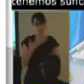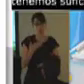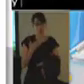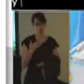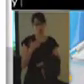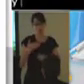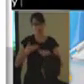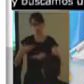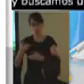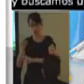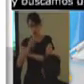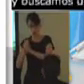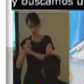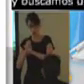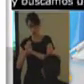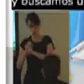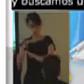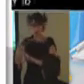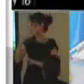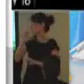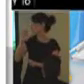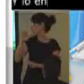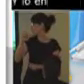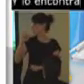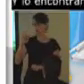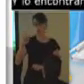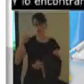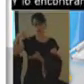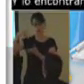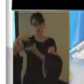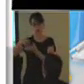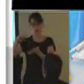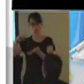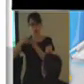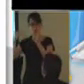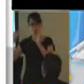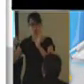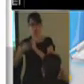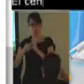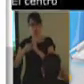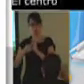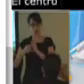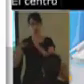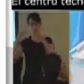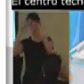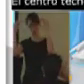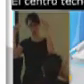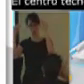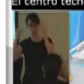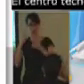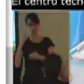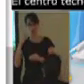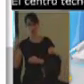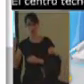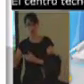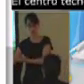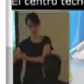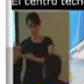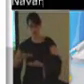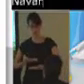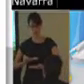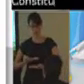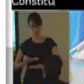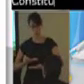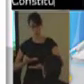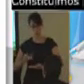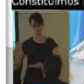so we looked for a partner in CEIT, the Technological Center of Navarra University. So we formed